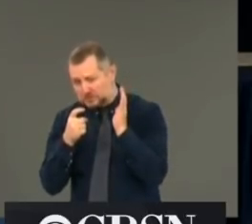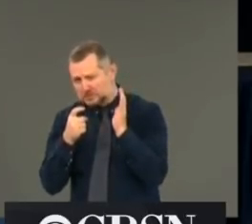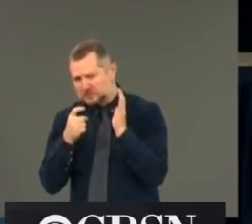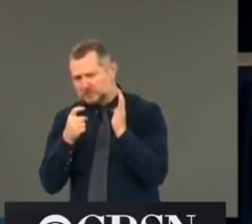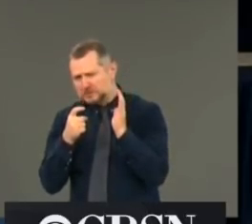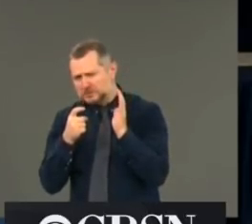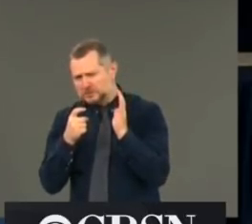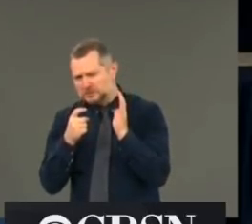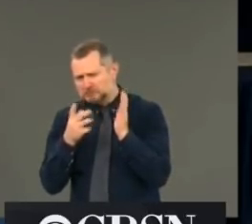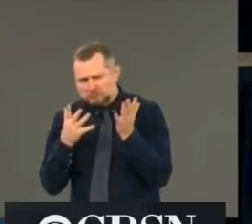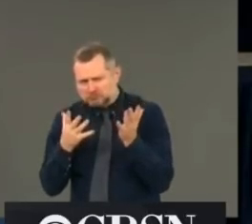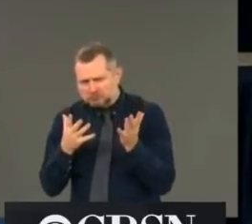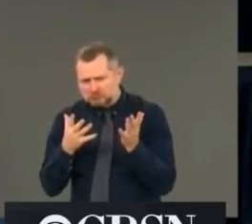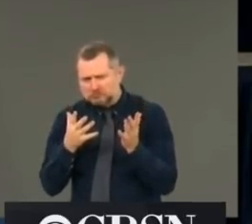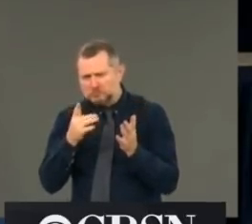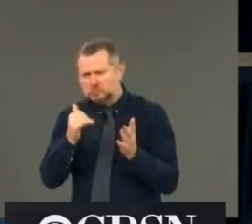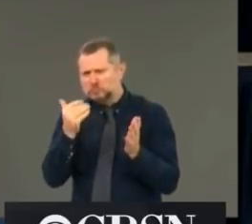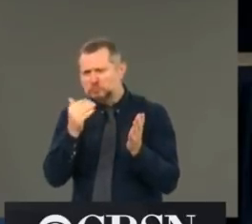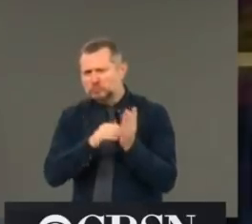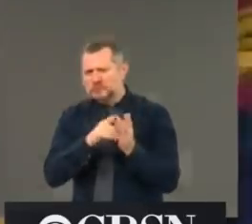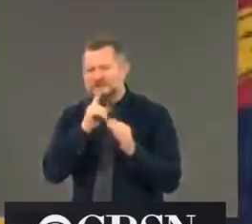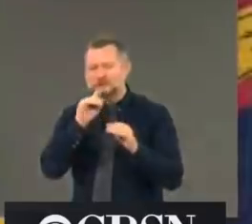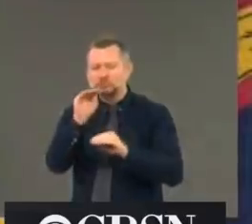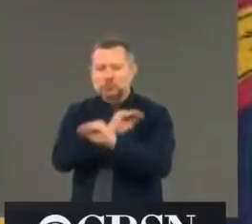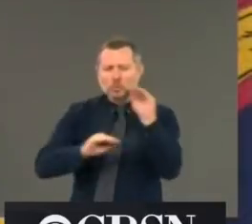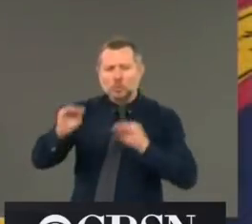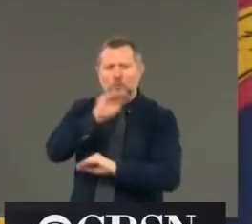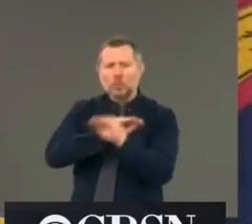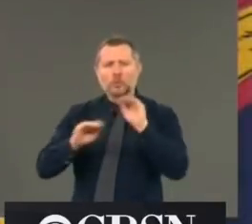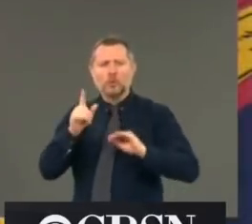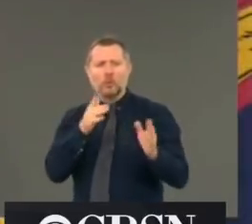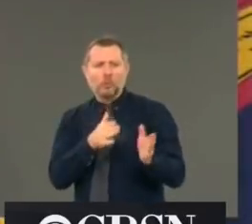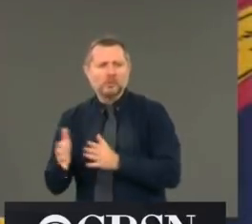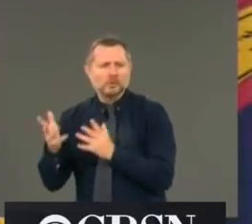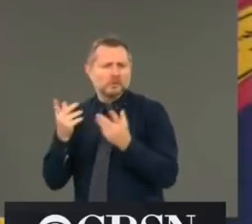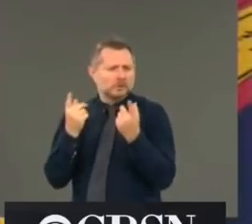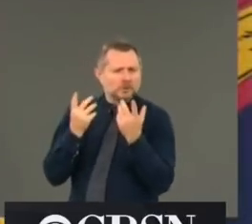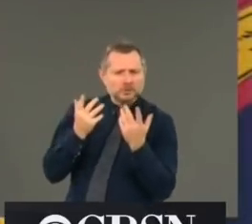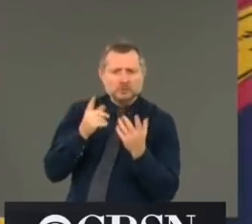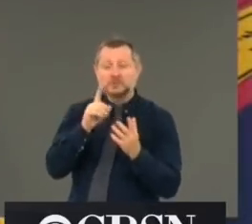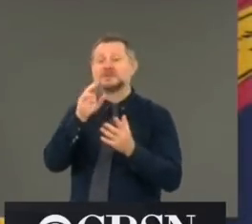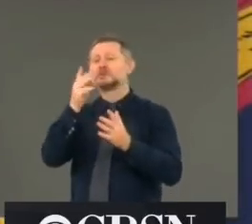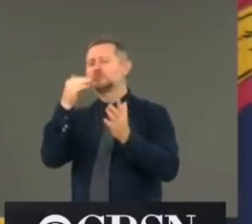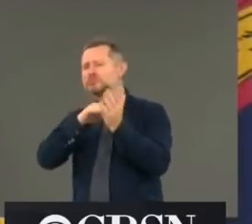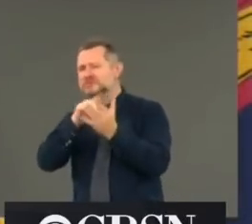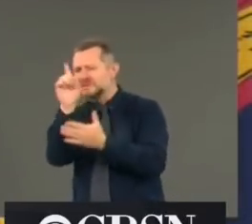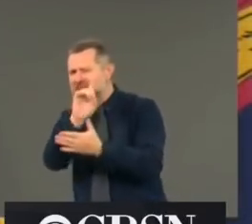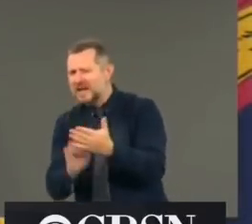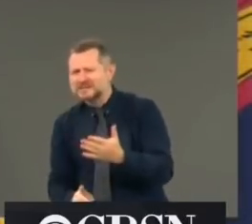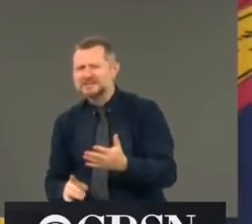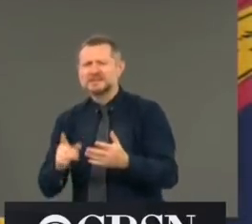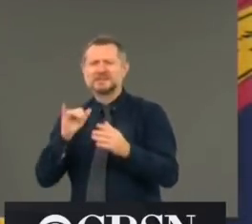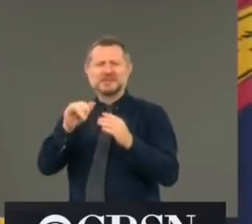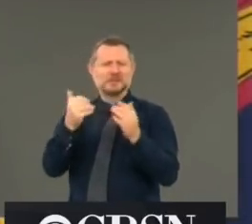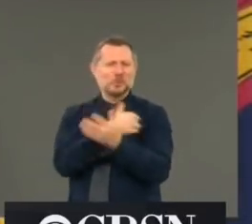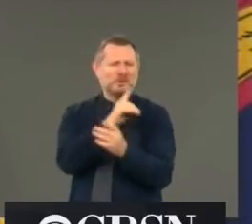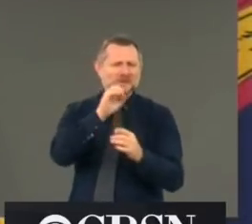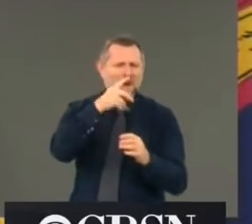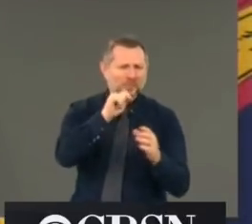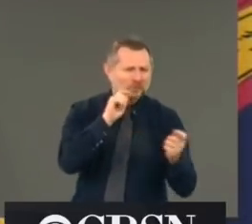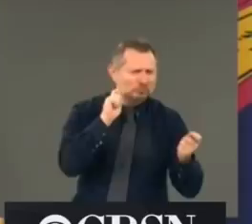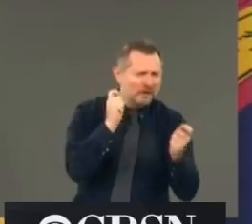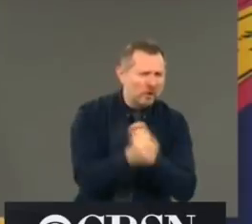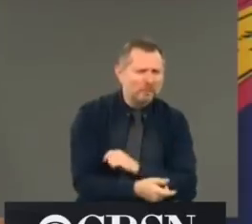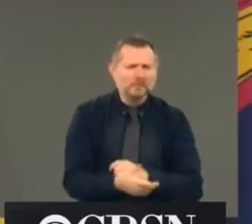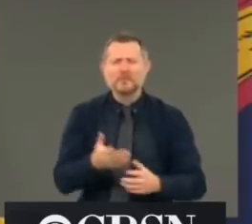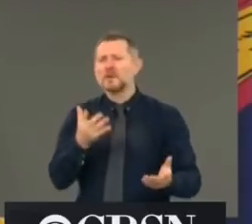just reorganize within the department? They reorganize, redesign, reform, however they